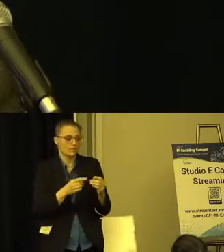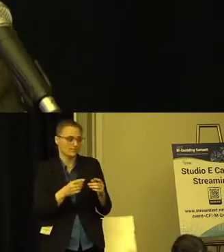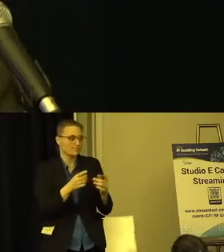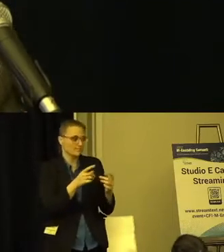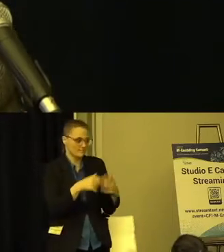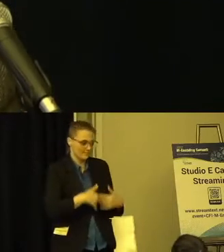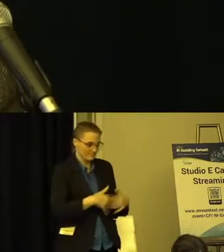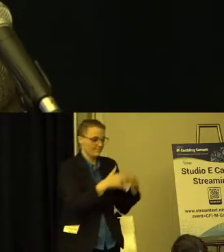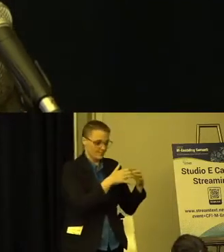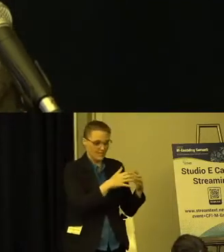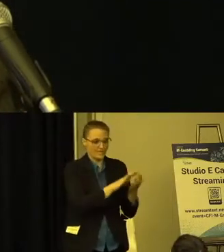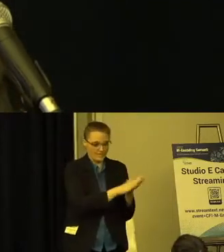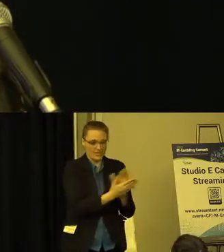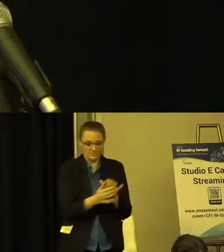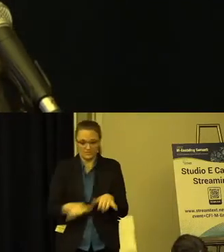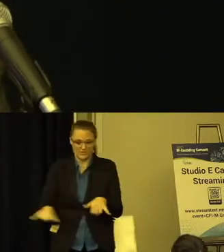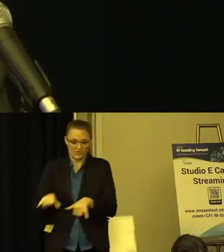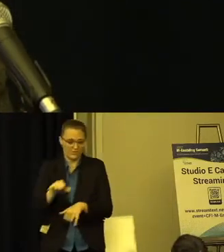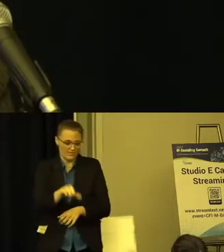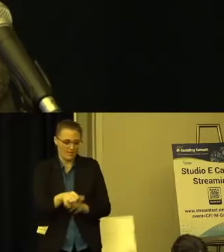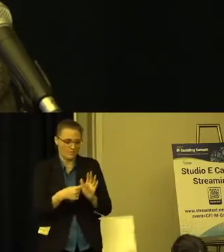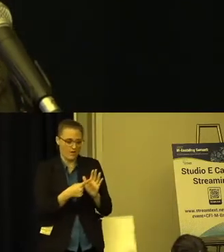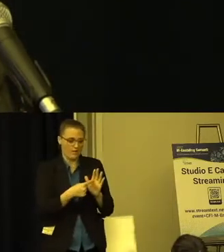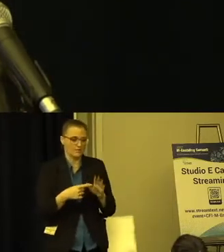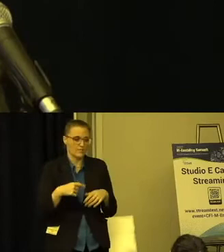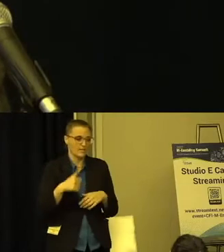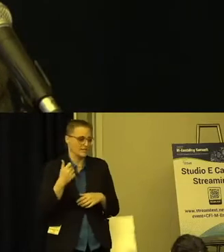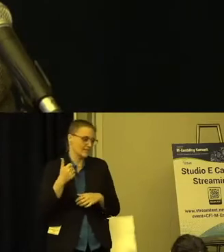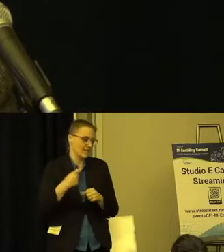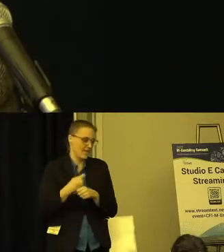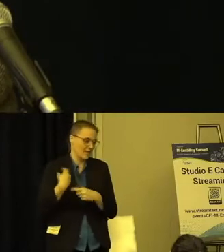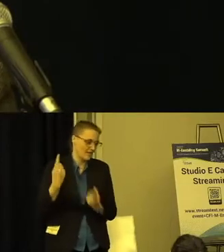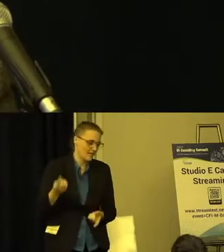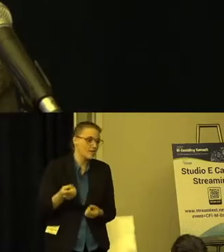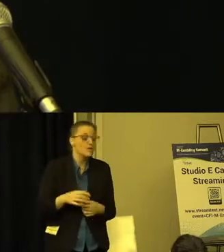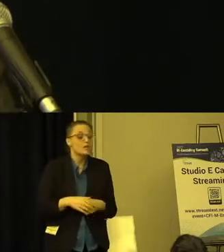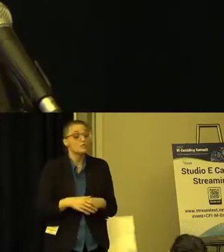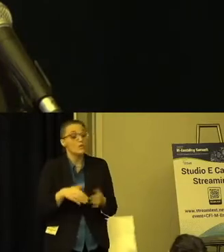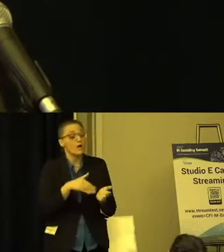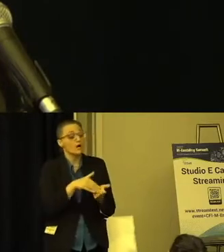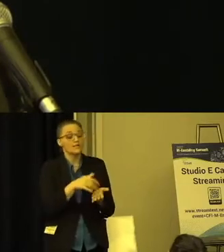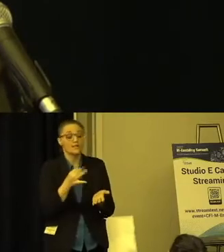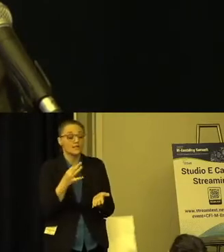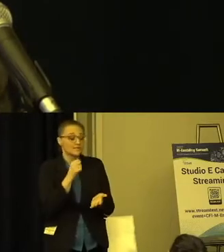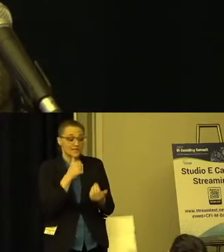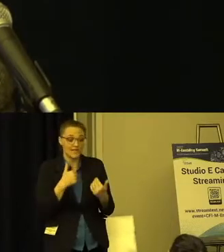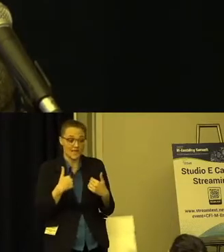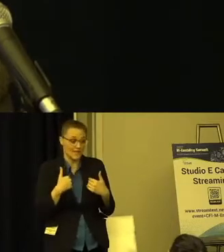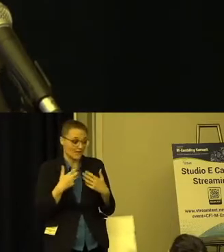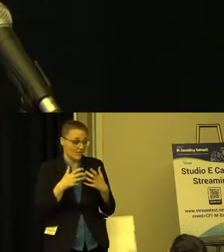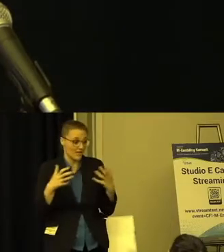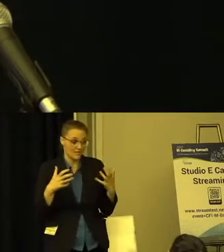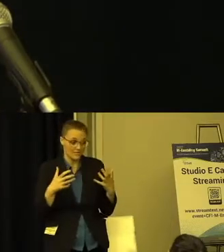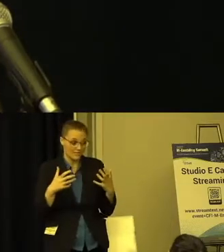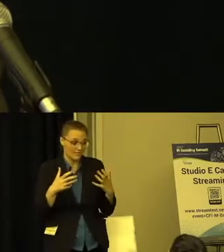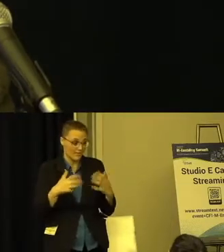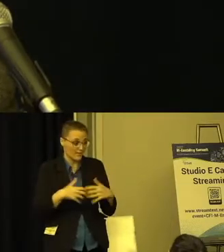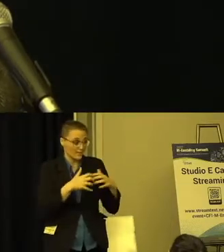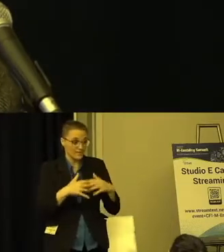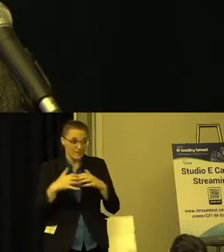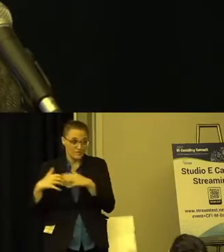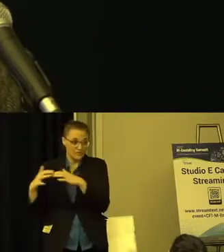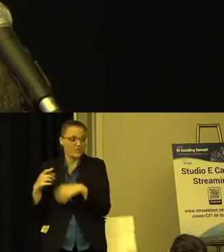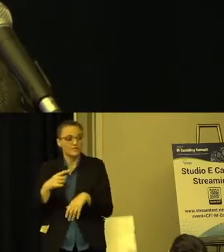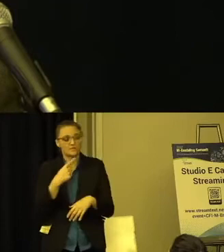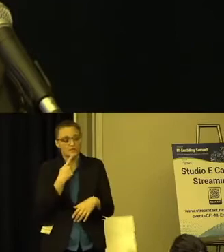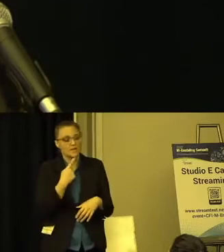past decade, and very often when something doesn't have a lot of implementation, they